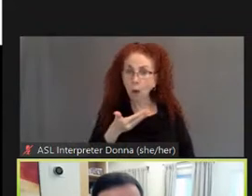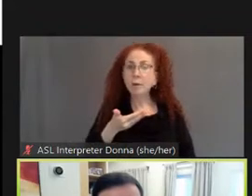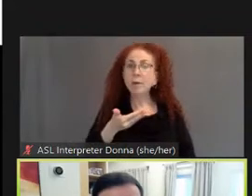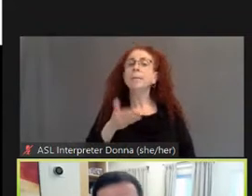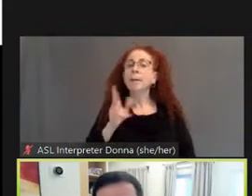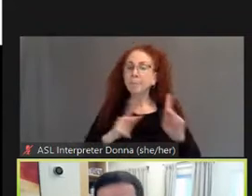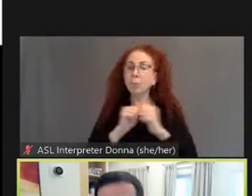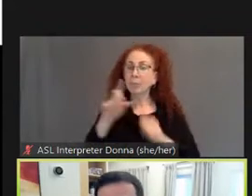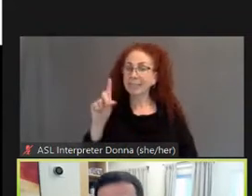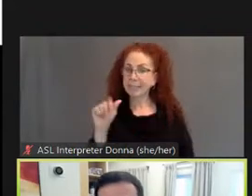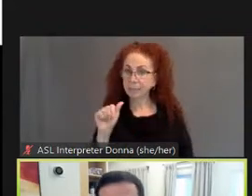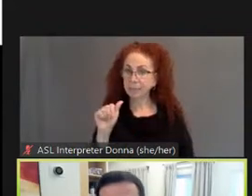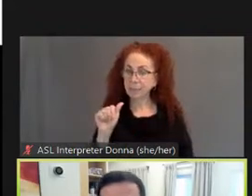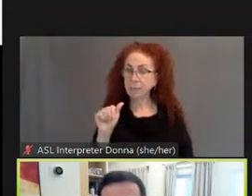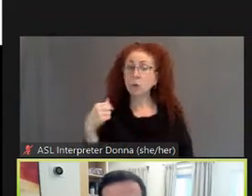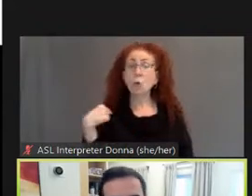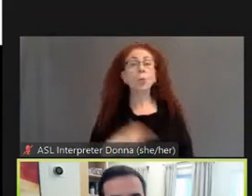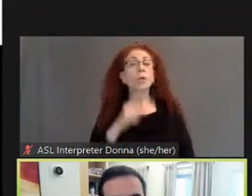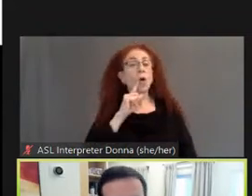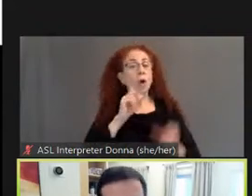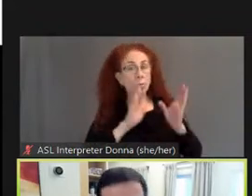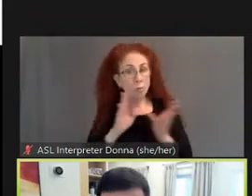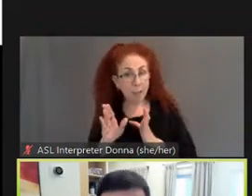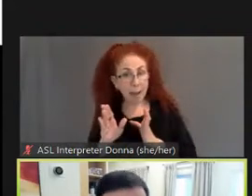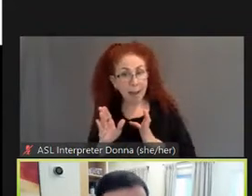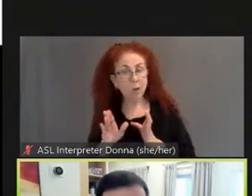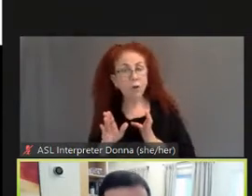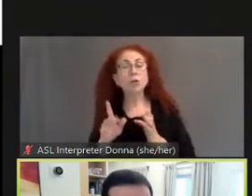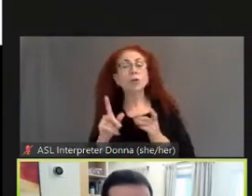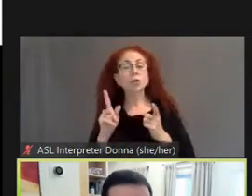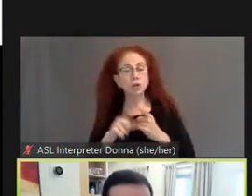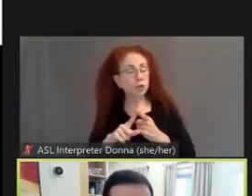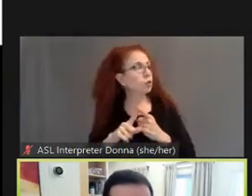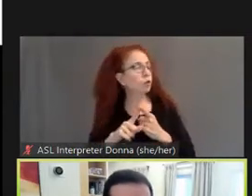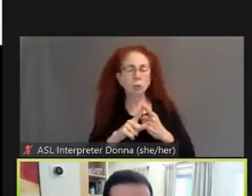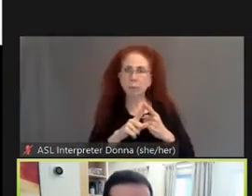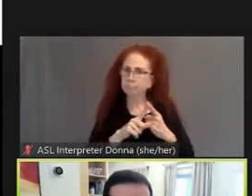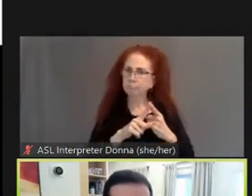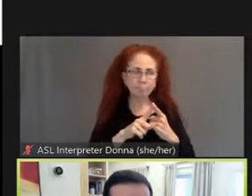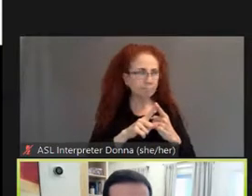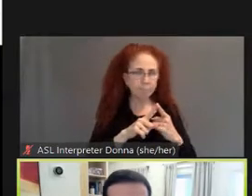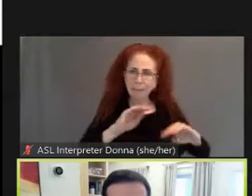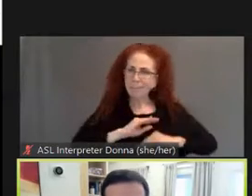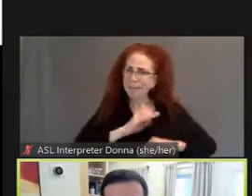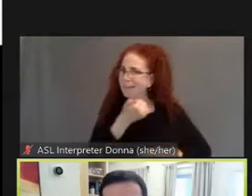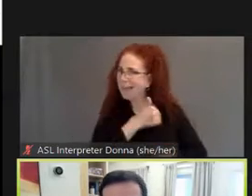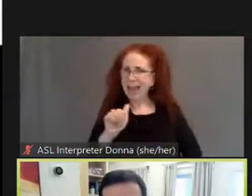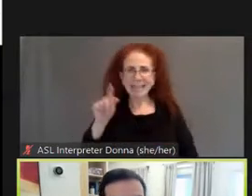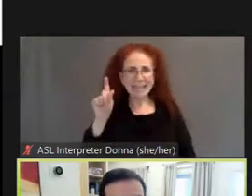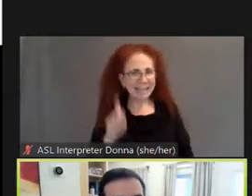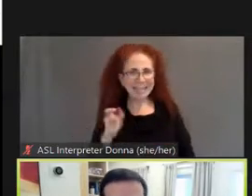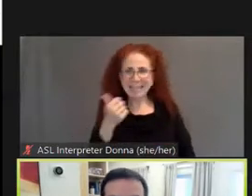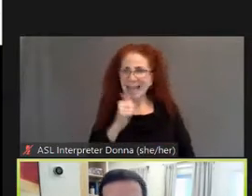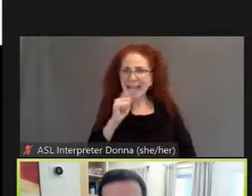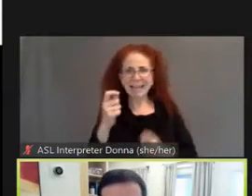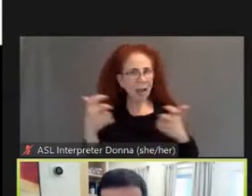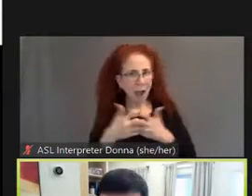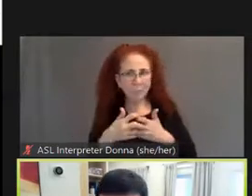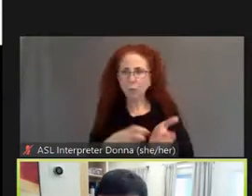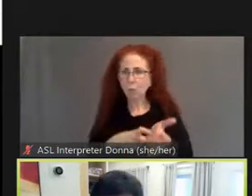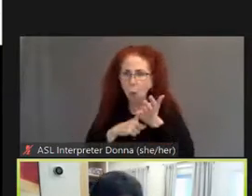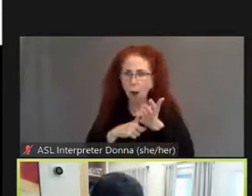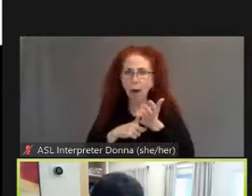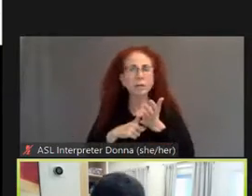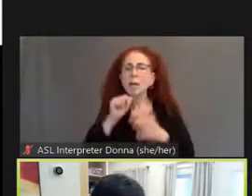disabilities, and we're prepared to attend to any of the needs or the accommodations that are extend beyond